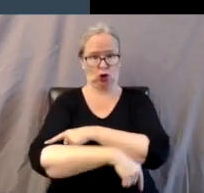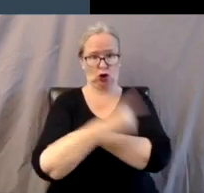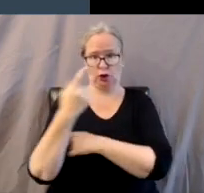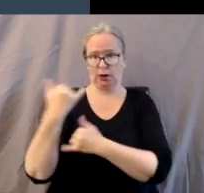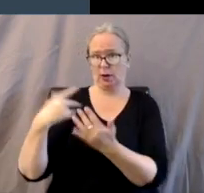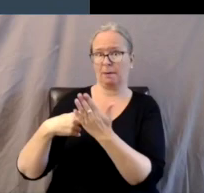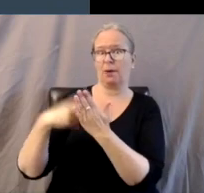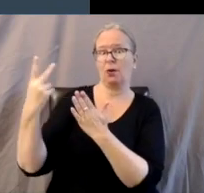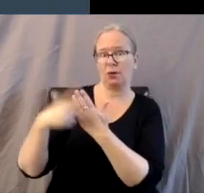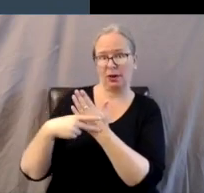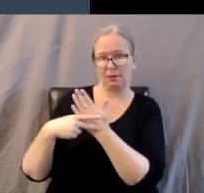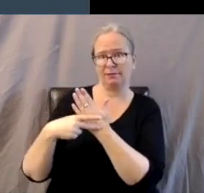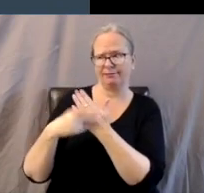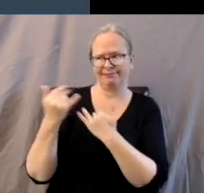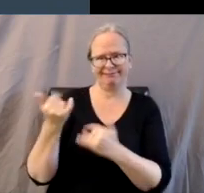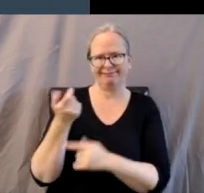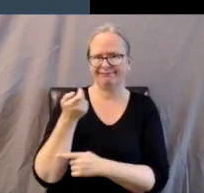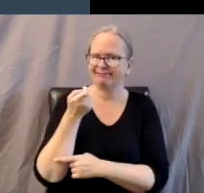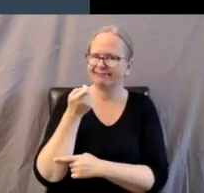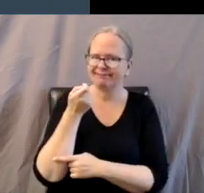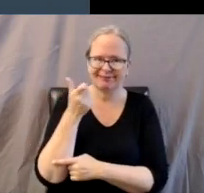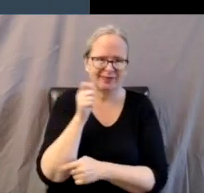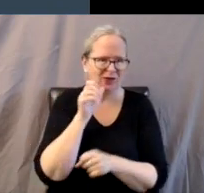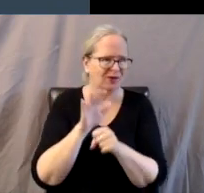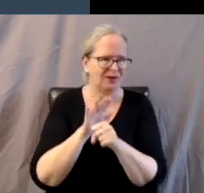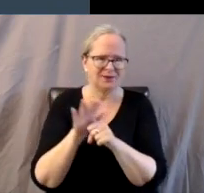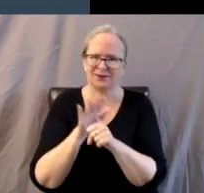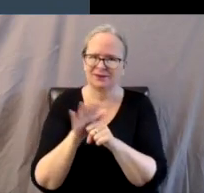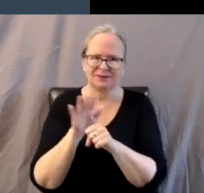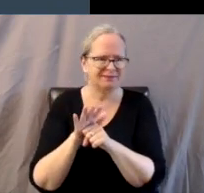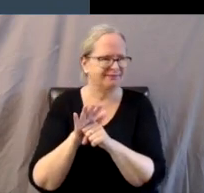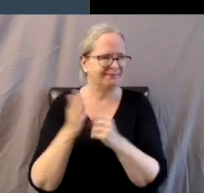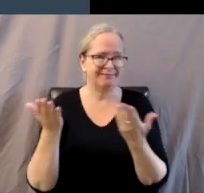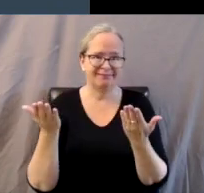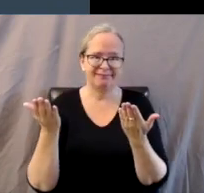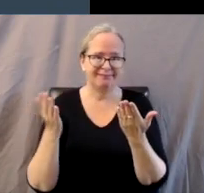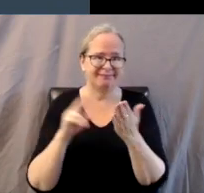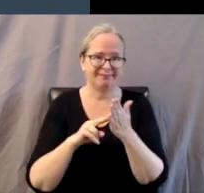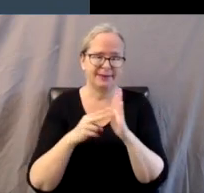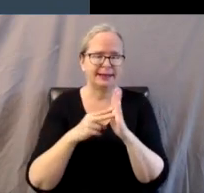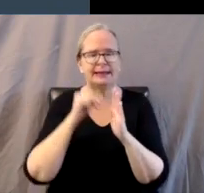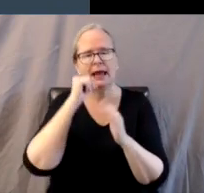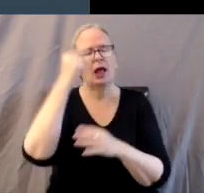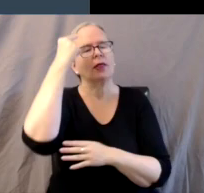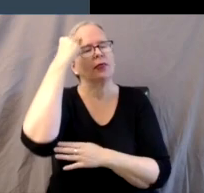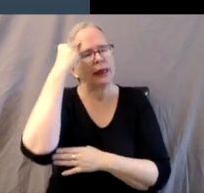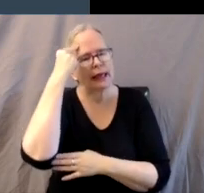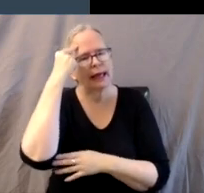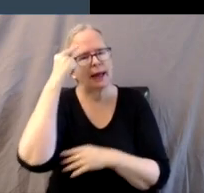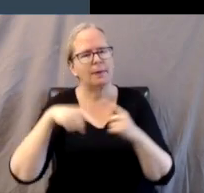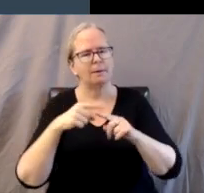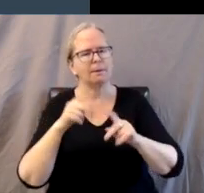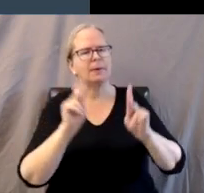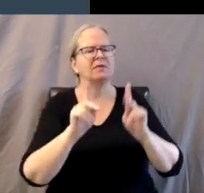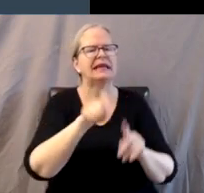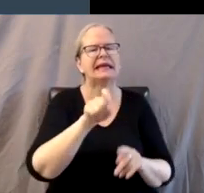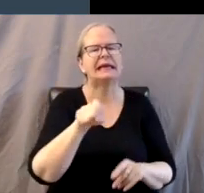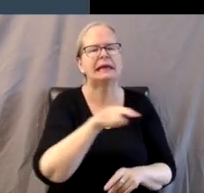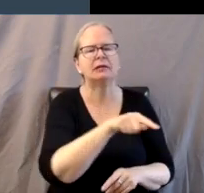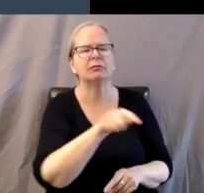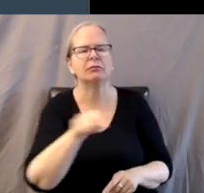provide barely enough without considering any further additional resources and are essentially keeping these people in